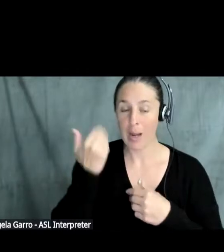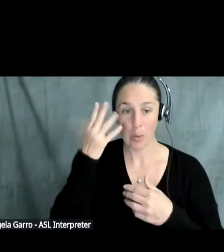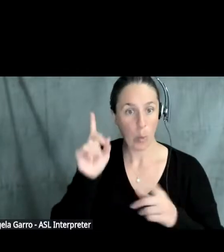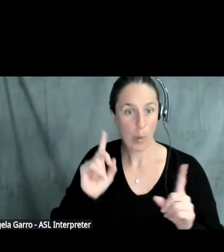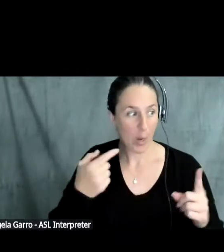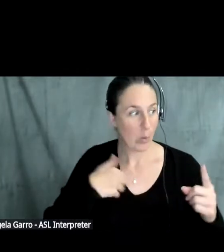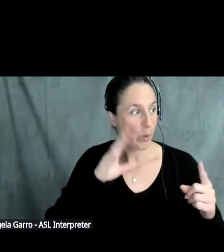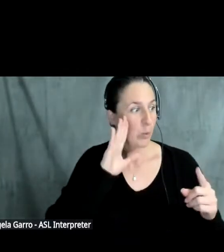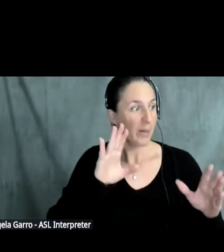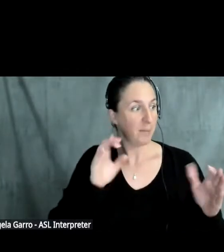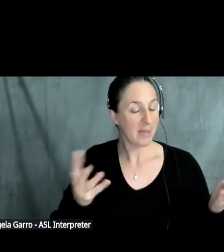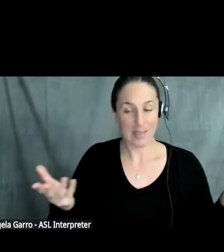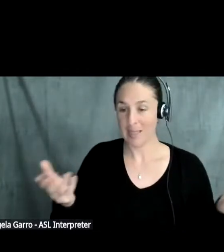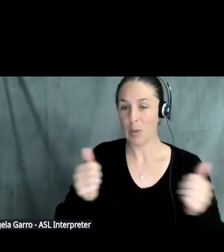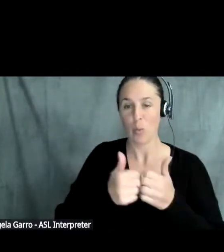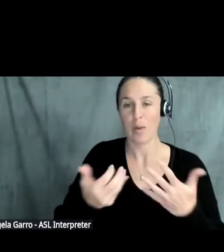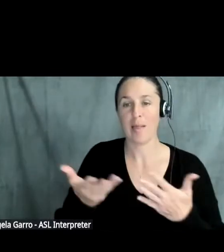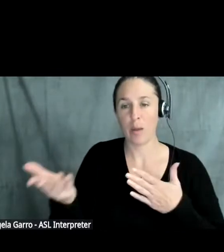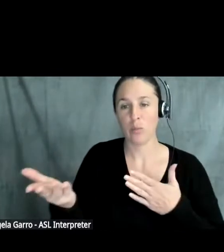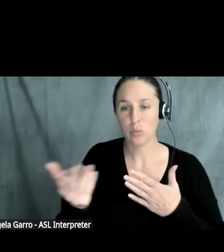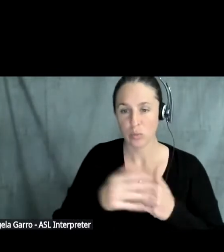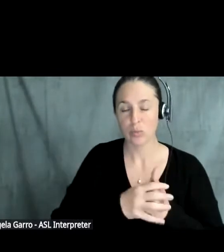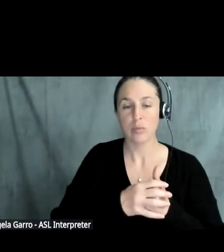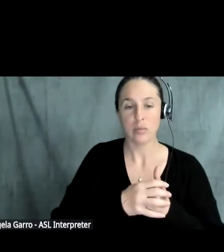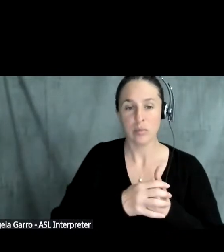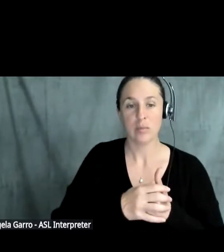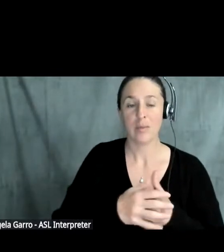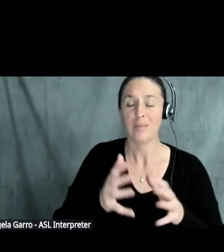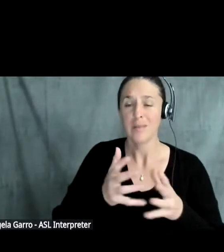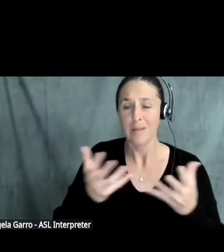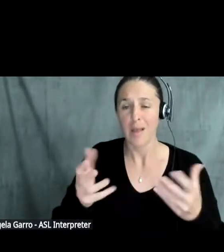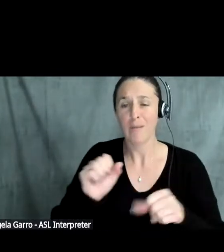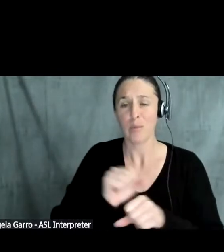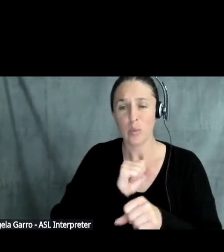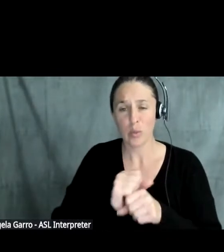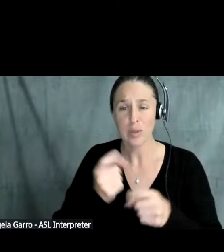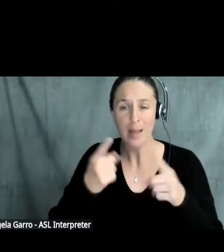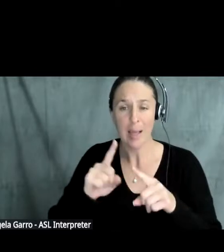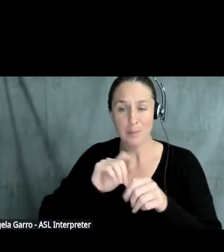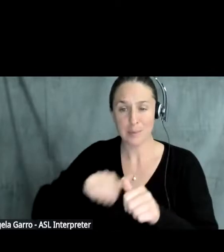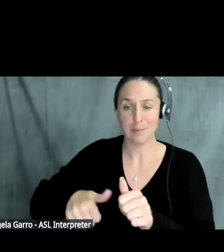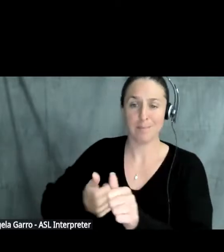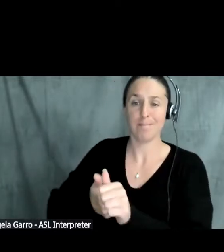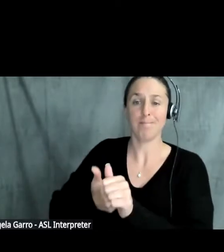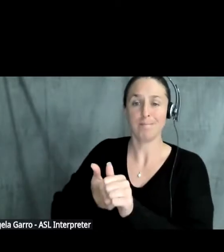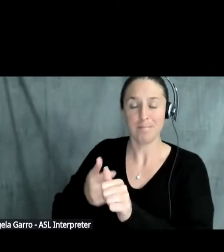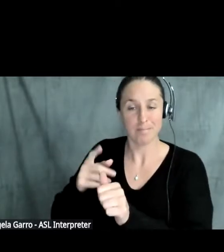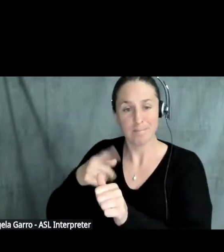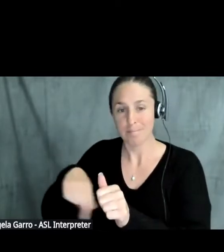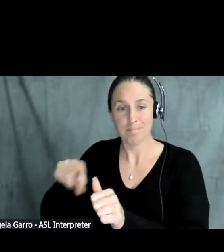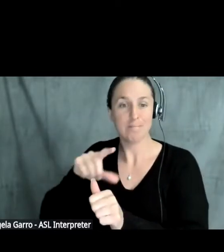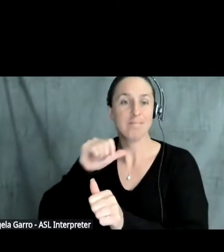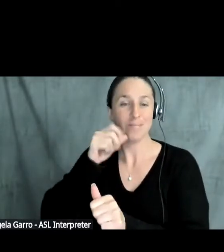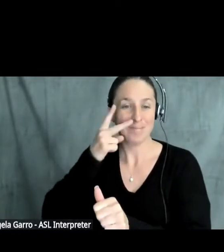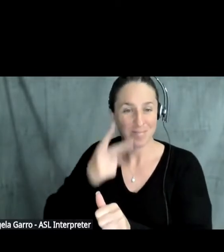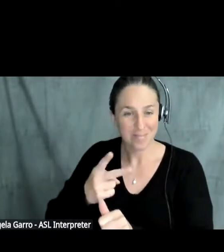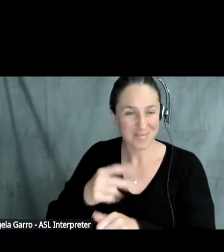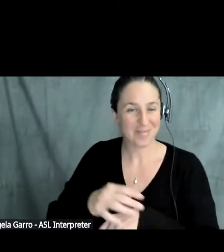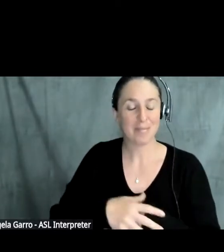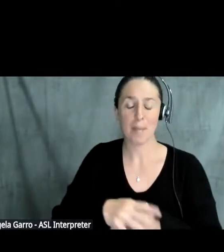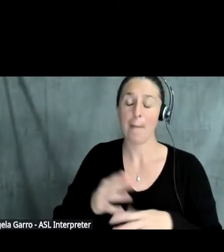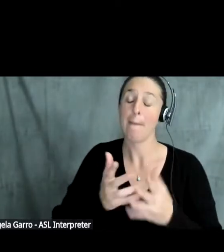everybody here, I don't know where we would be without you. There's a lot of work that goes behind the scenes, and there's a lot of important